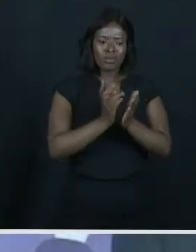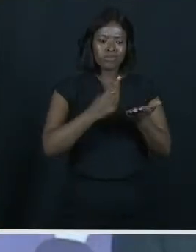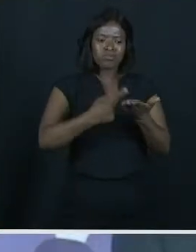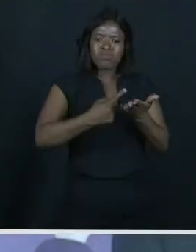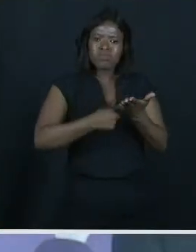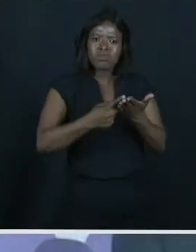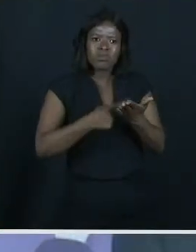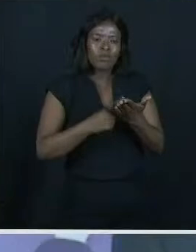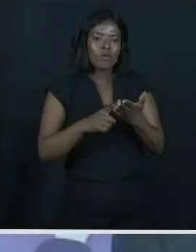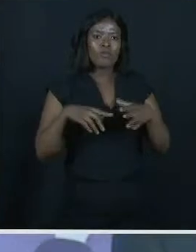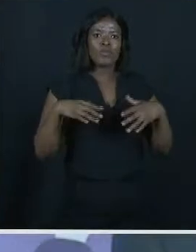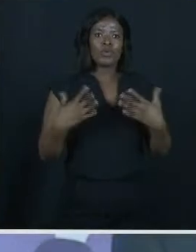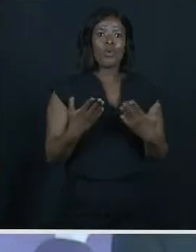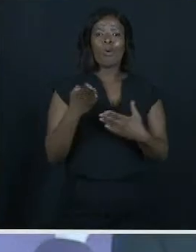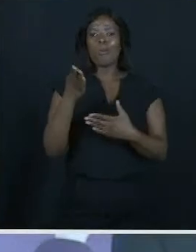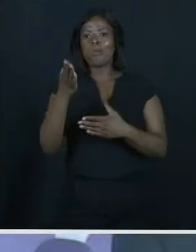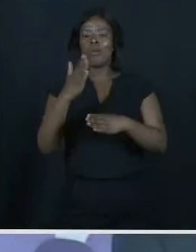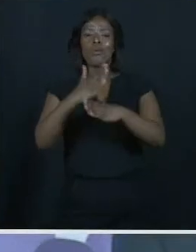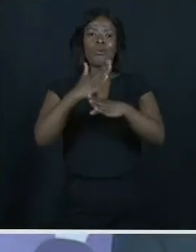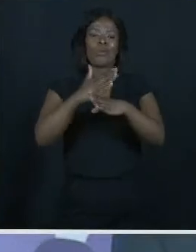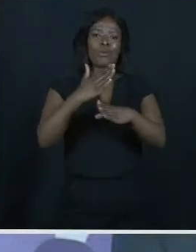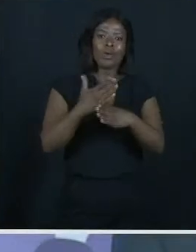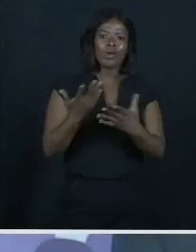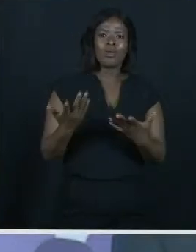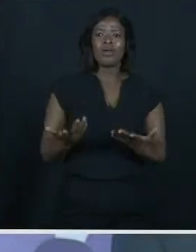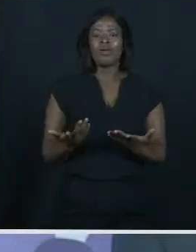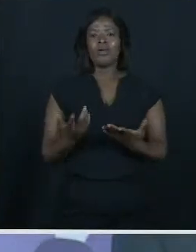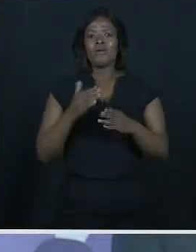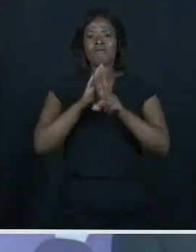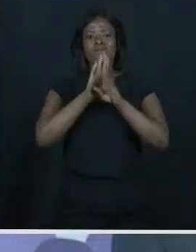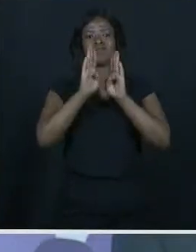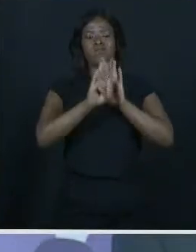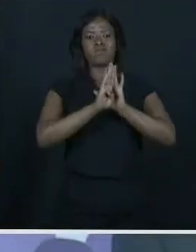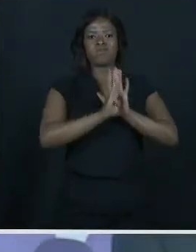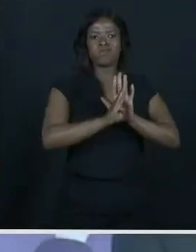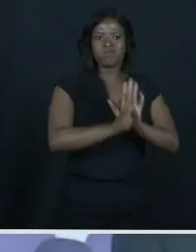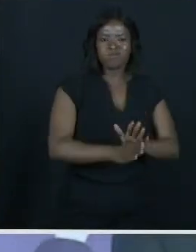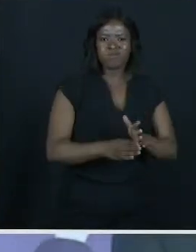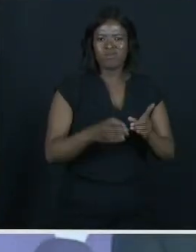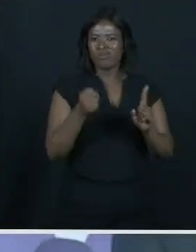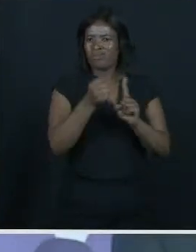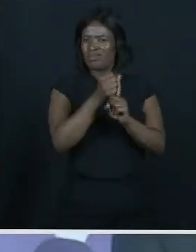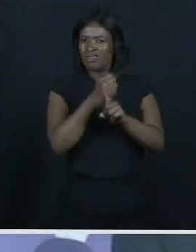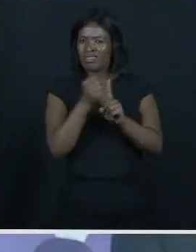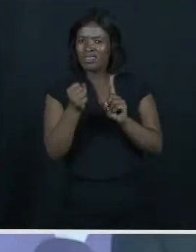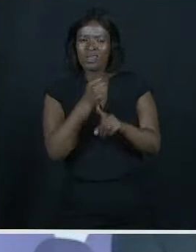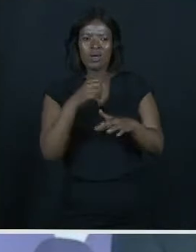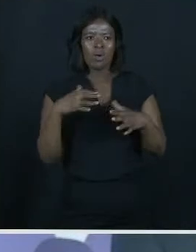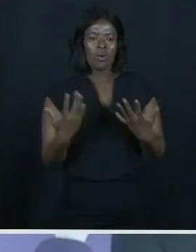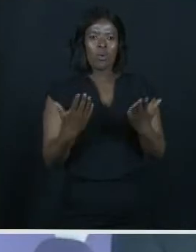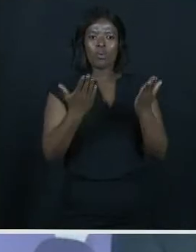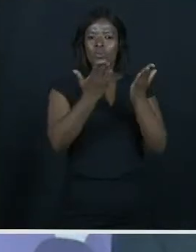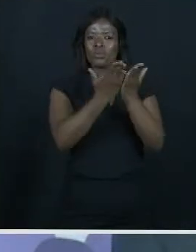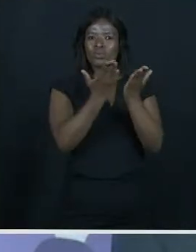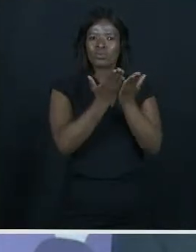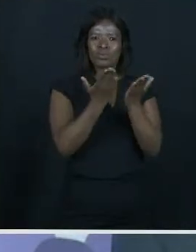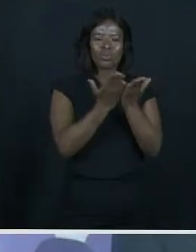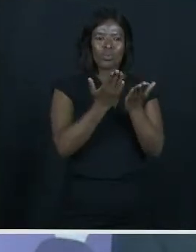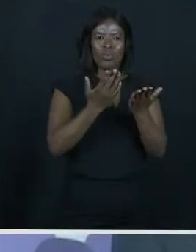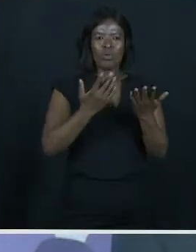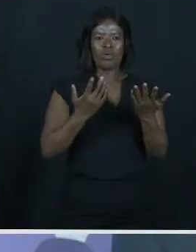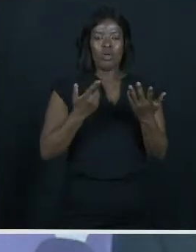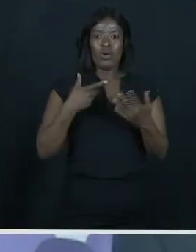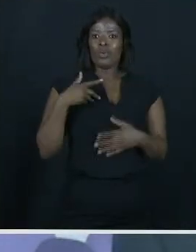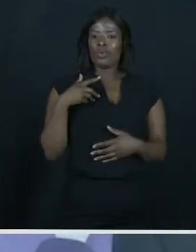their workplaces to be associated with an act of sexual violence. It's schools who do not want their reputations to be scarred, who